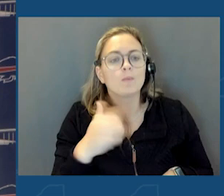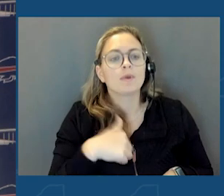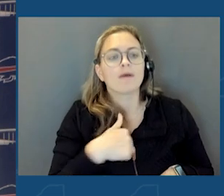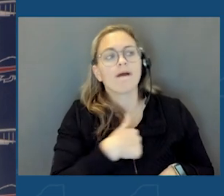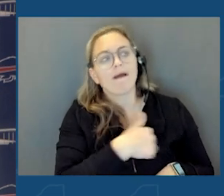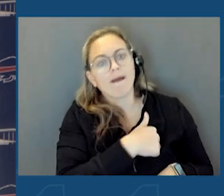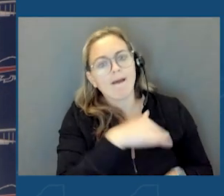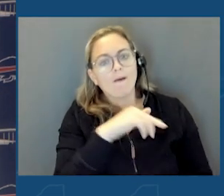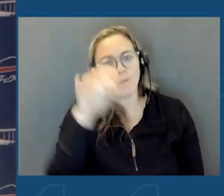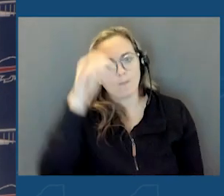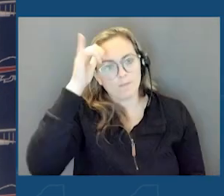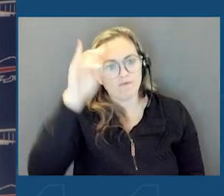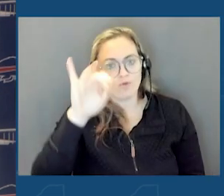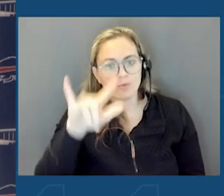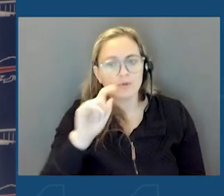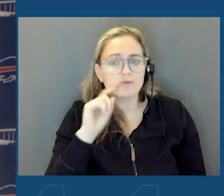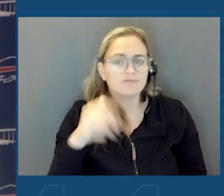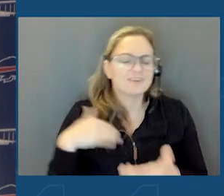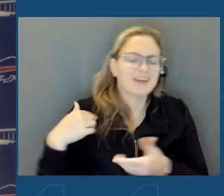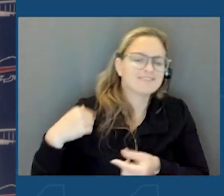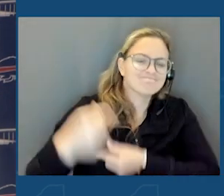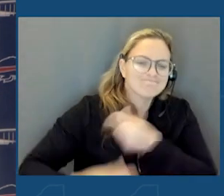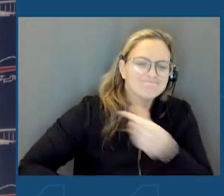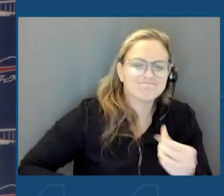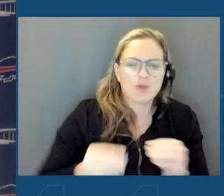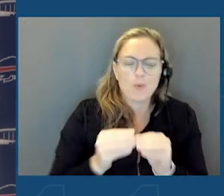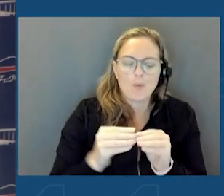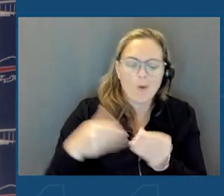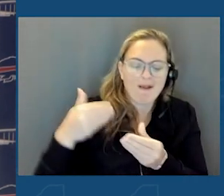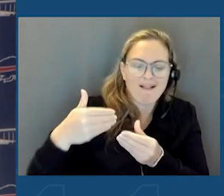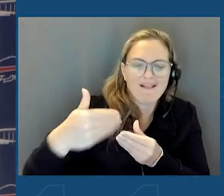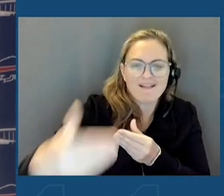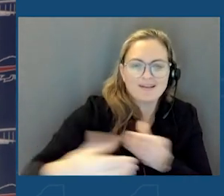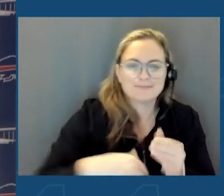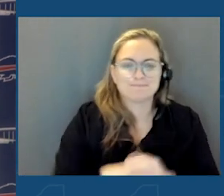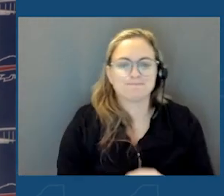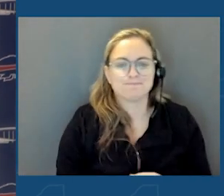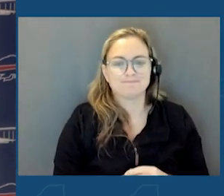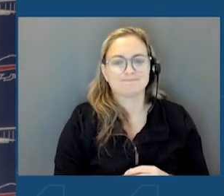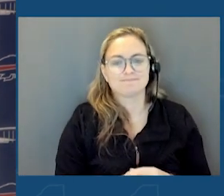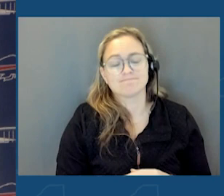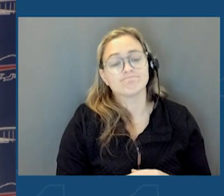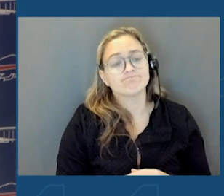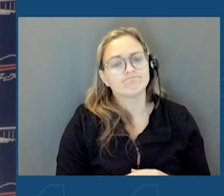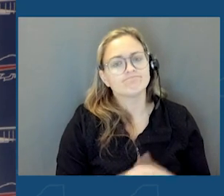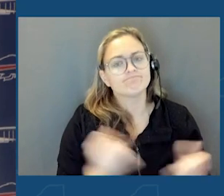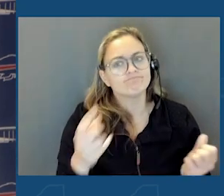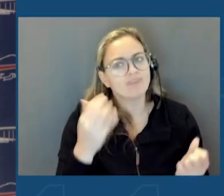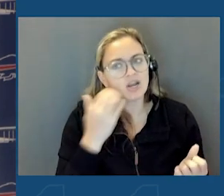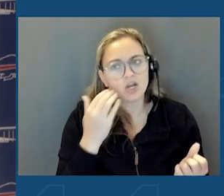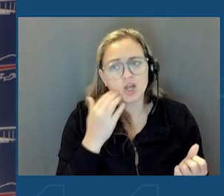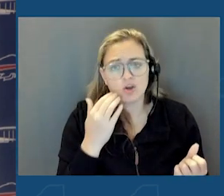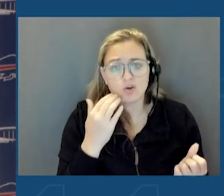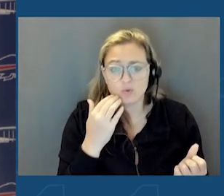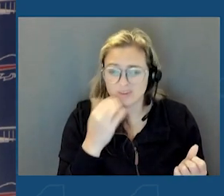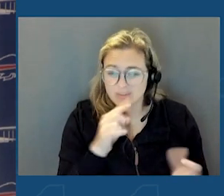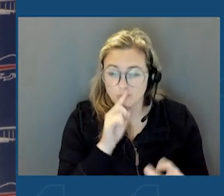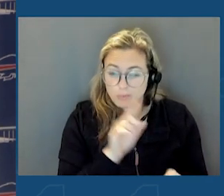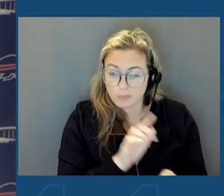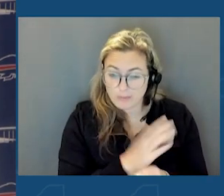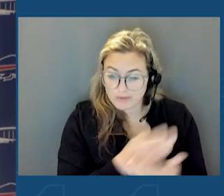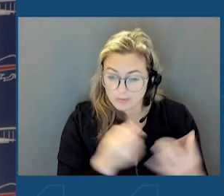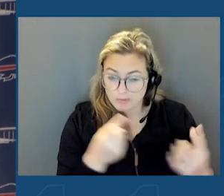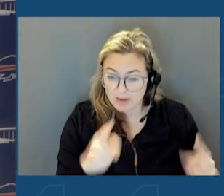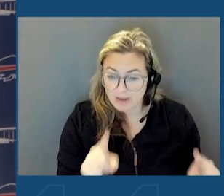Bills for the next generation and more to come. As many know, this wasn't always a given. But we